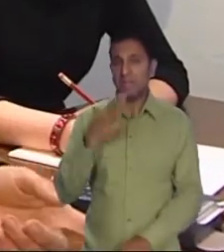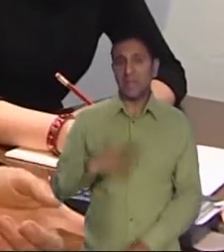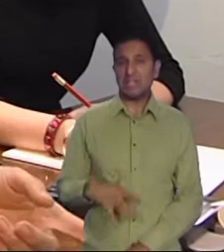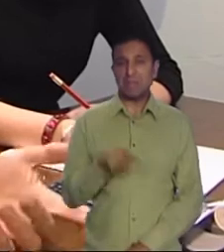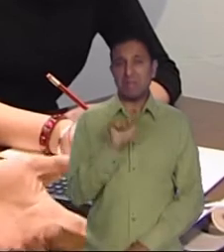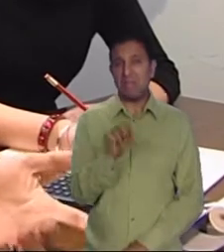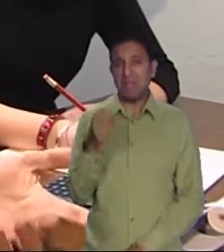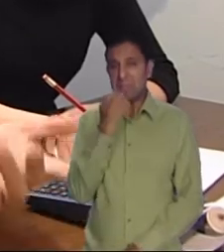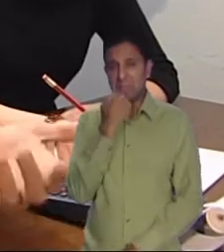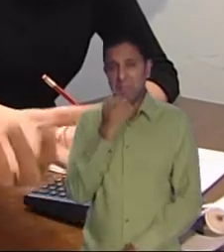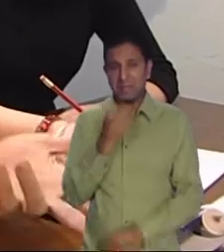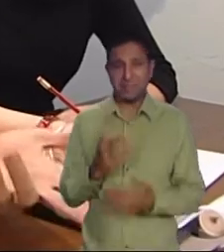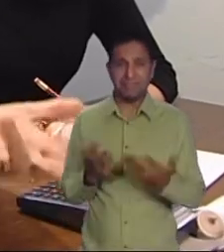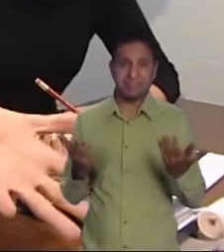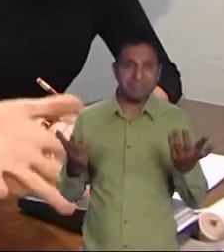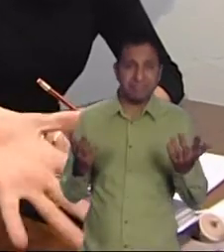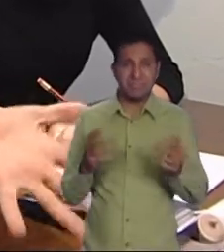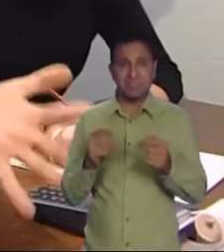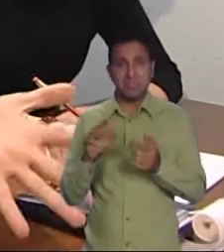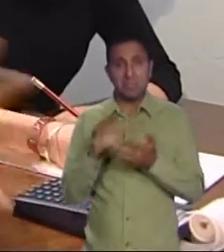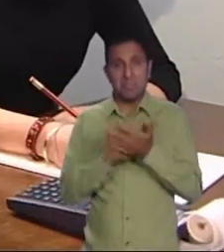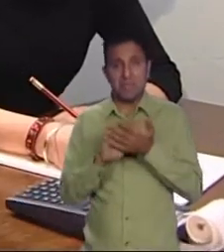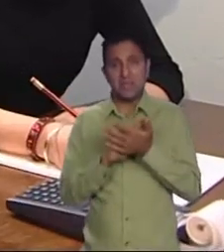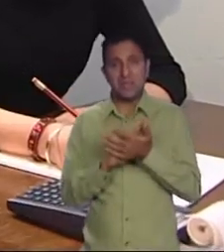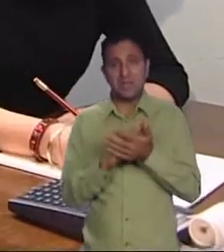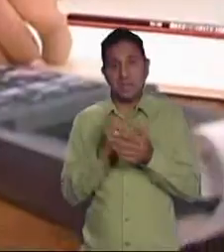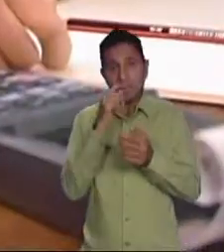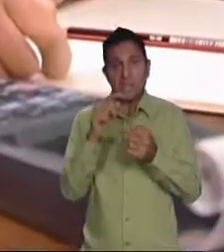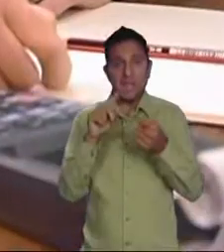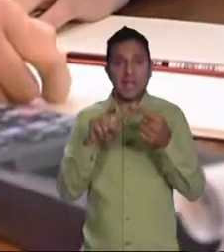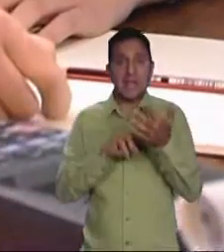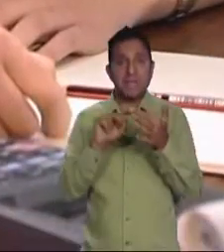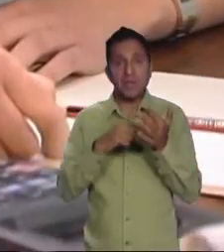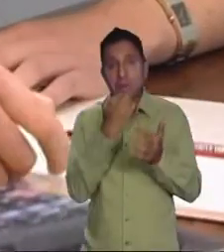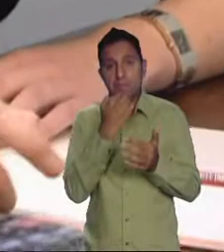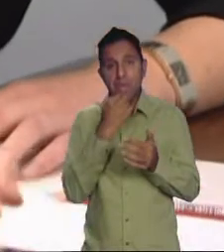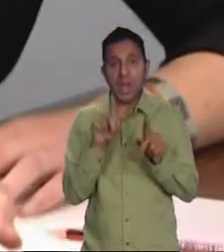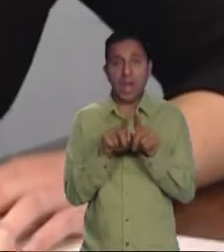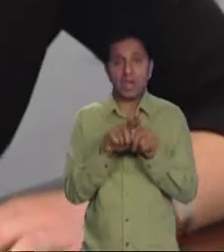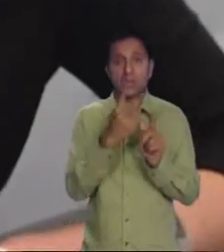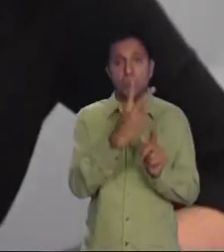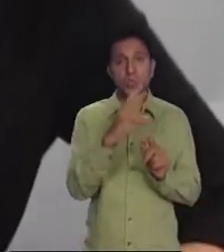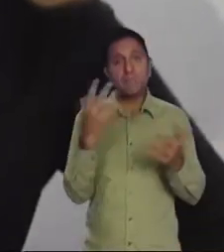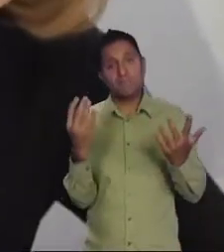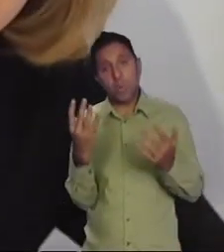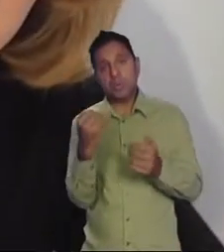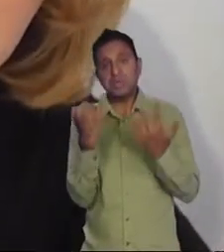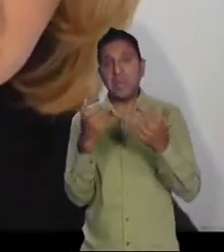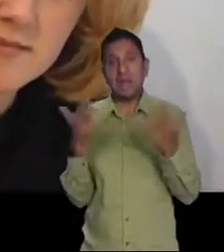even number. It couldn't be divisible by 2 or 4 or 6 or any of them. So they're all out. What do we do? Try and No, we just divide.